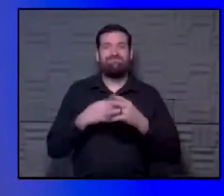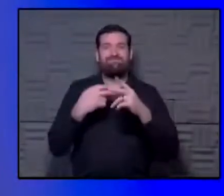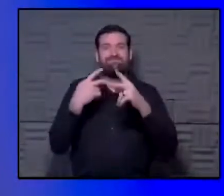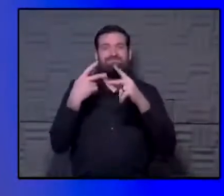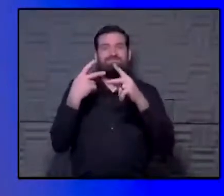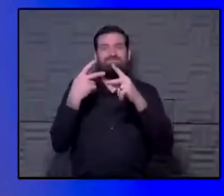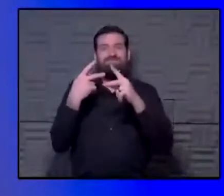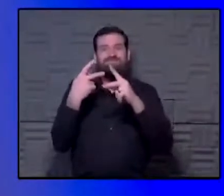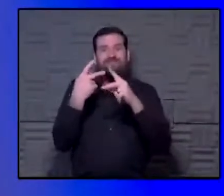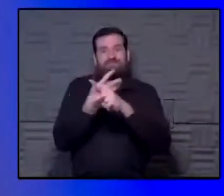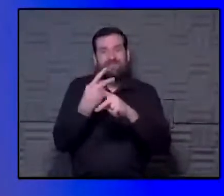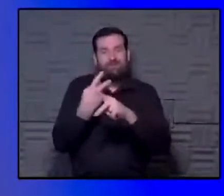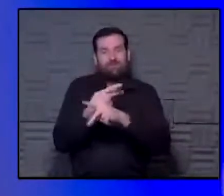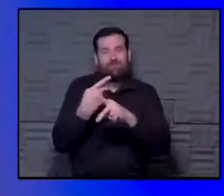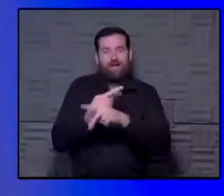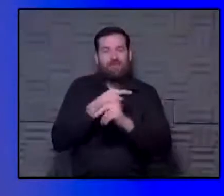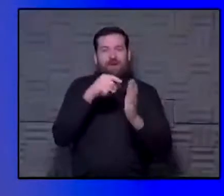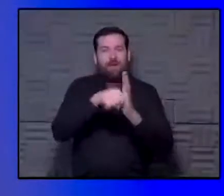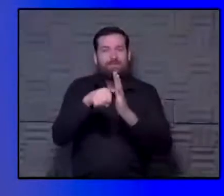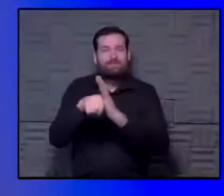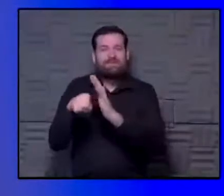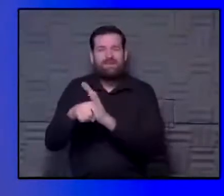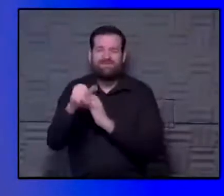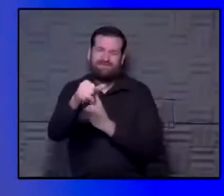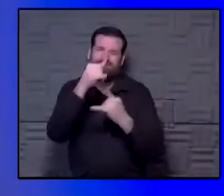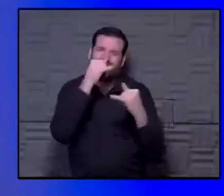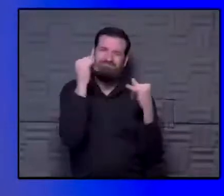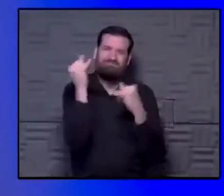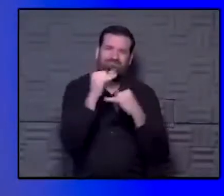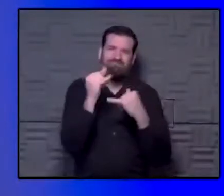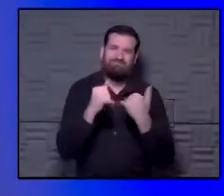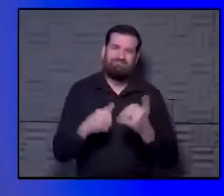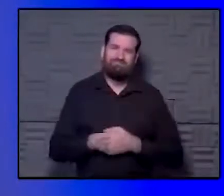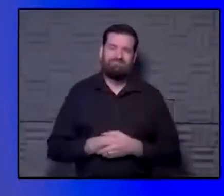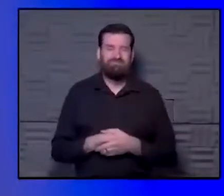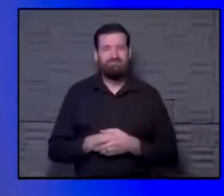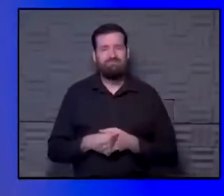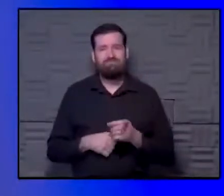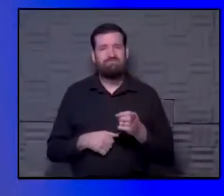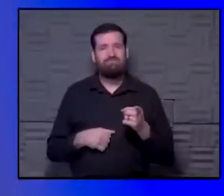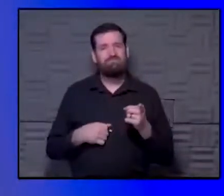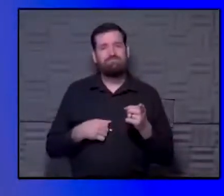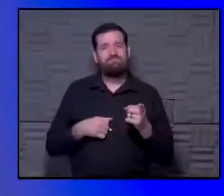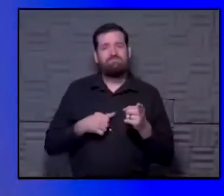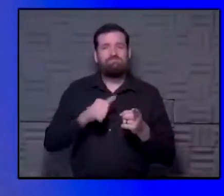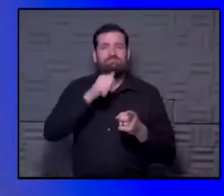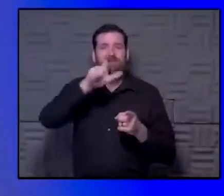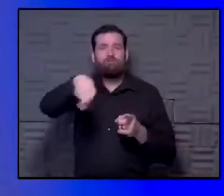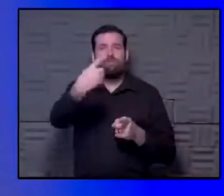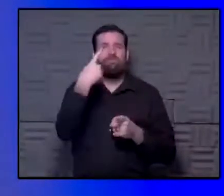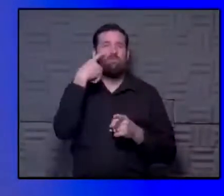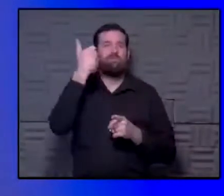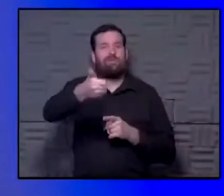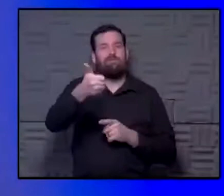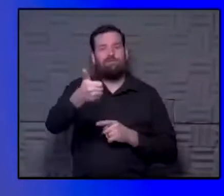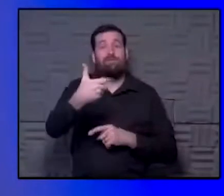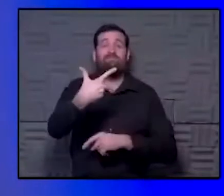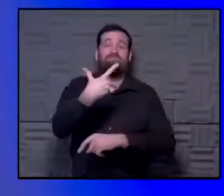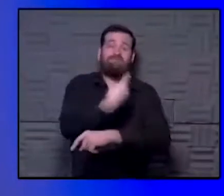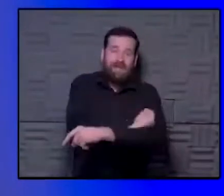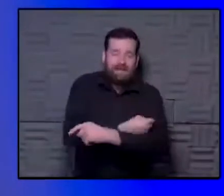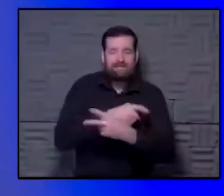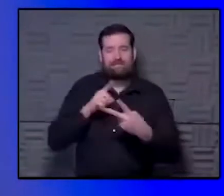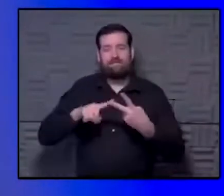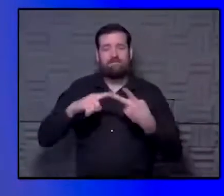They can ping you anywhere. That's silly. You're doing it not just for yourself. Getting the vaccine and wearing